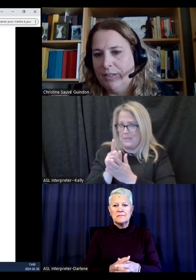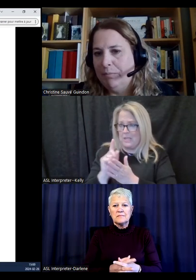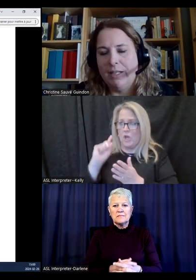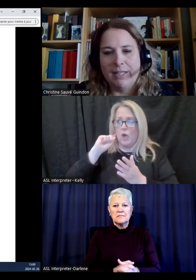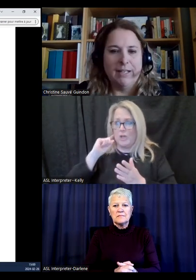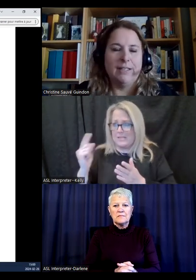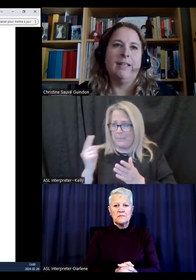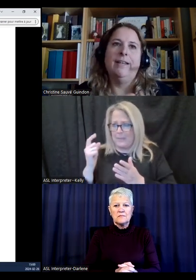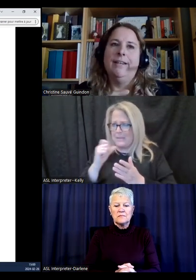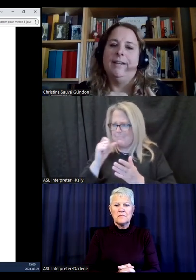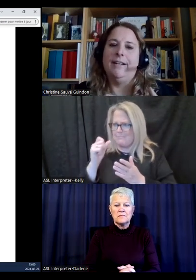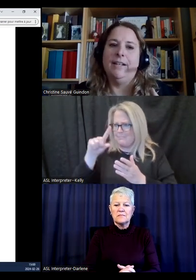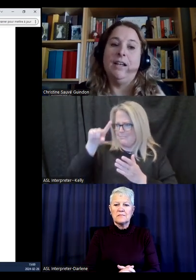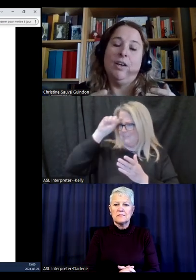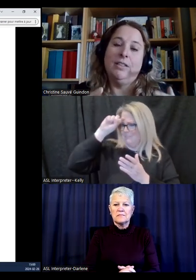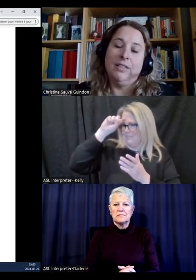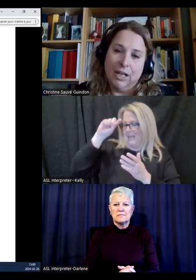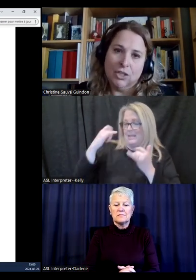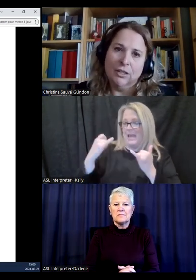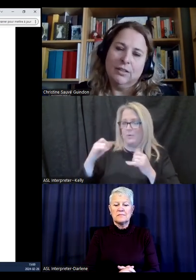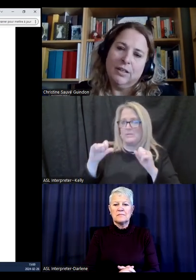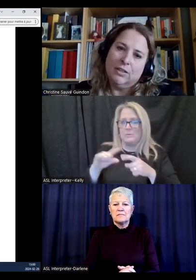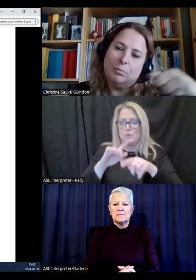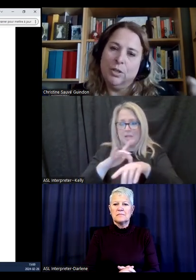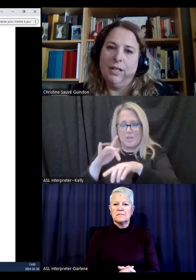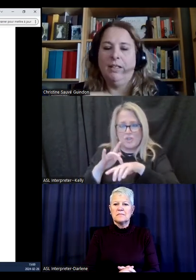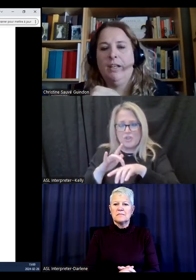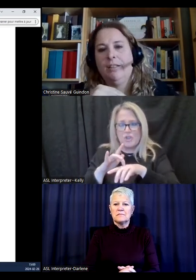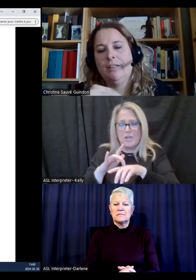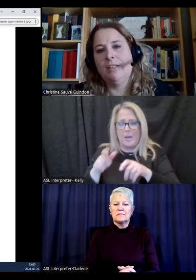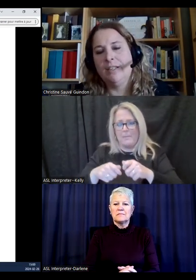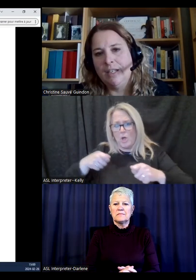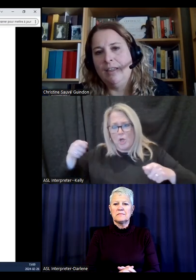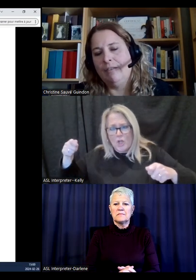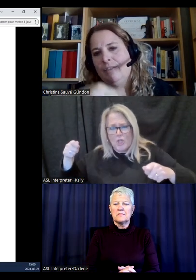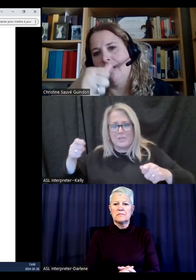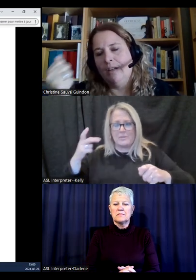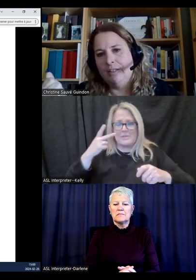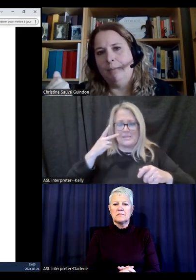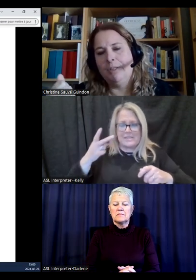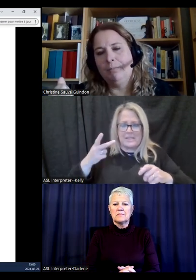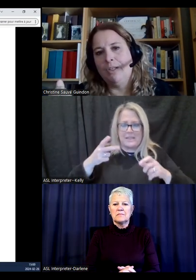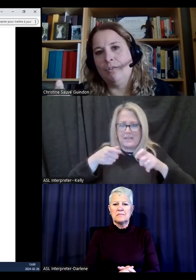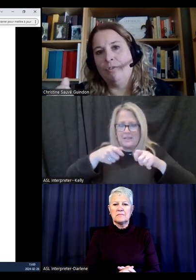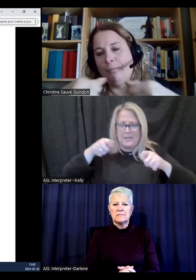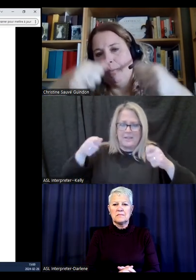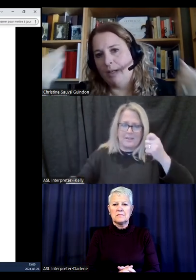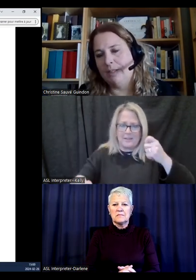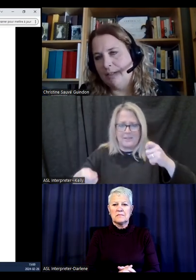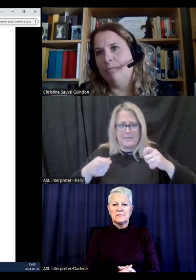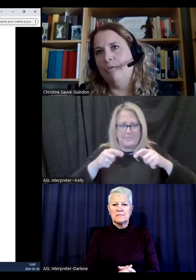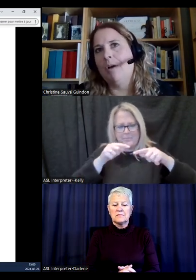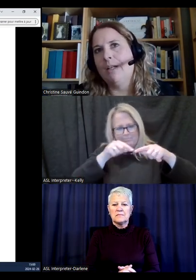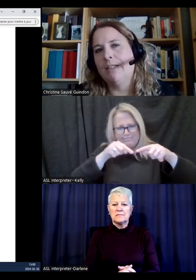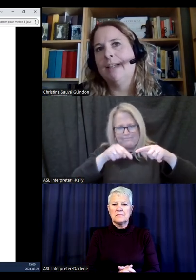something, didn't make sense. Now he got to touch it. He got to pull on it. He got to see the teeth of the tape dispenser for the